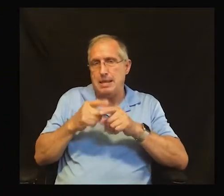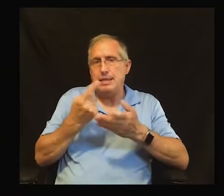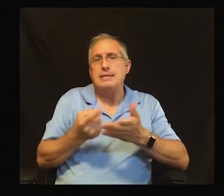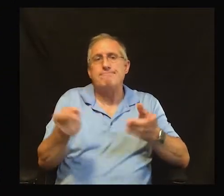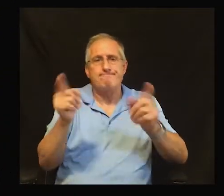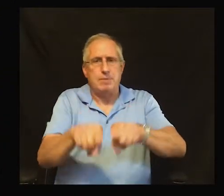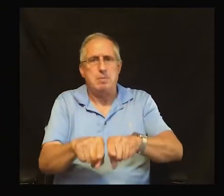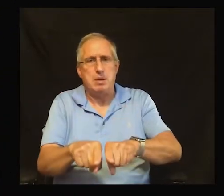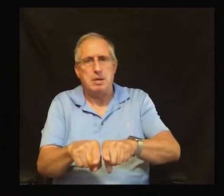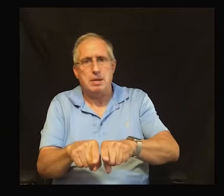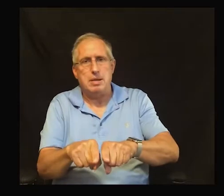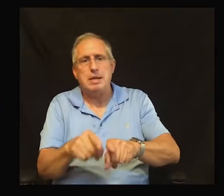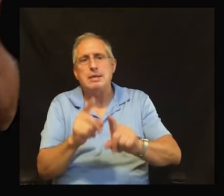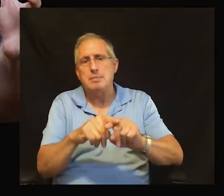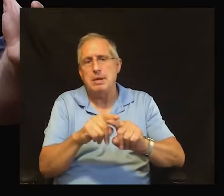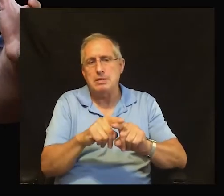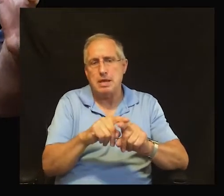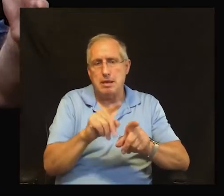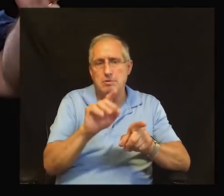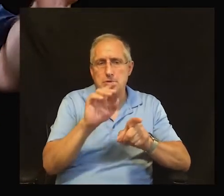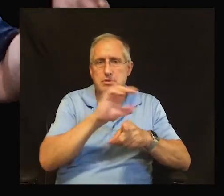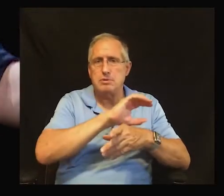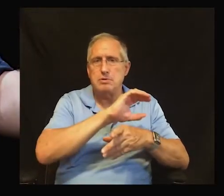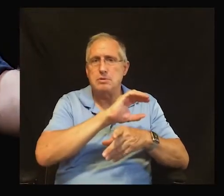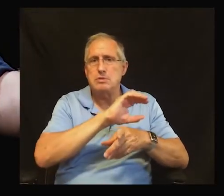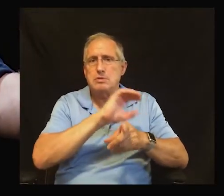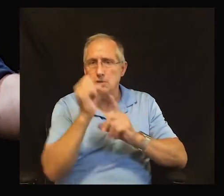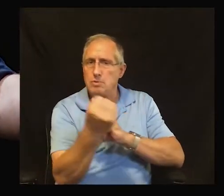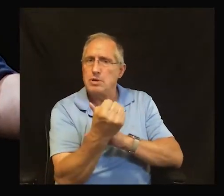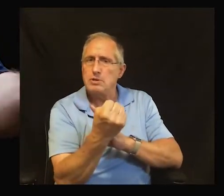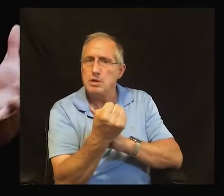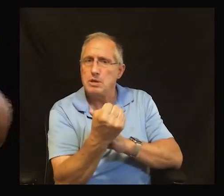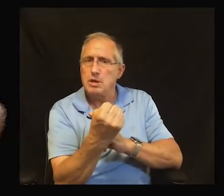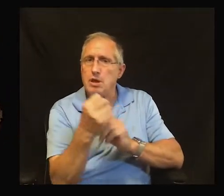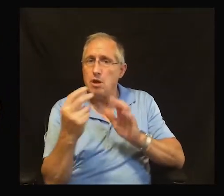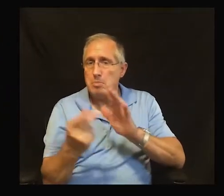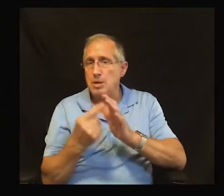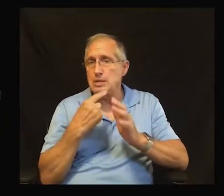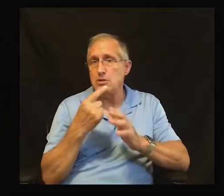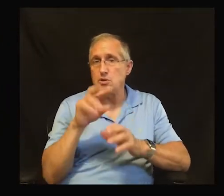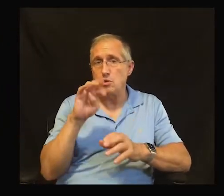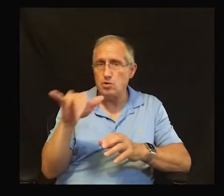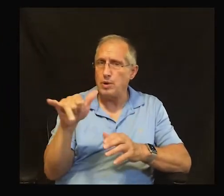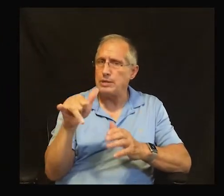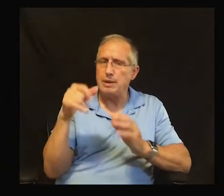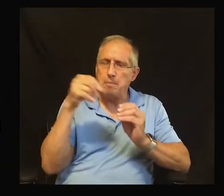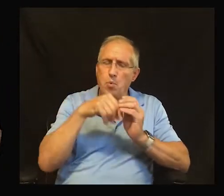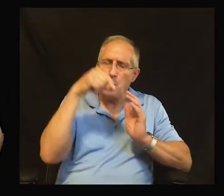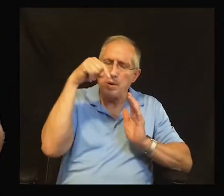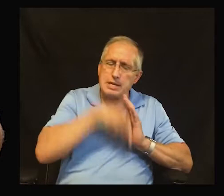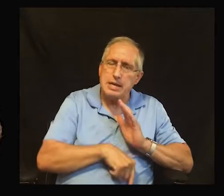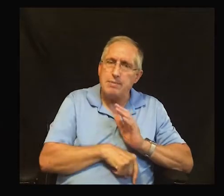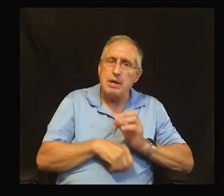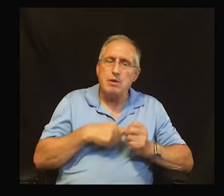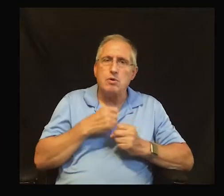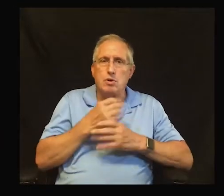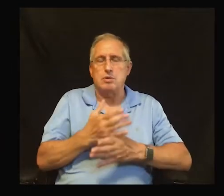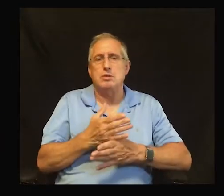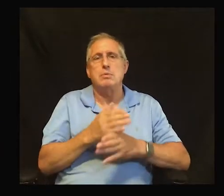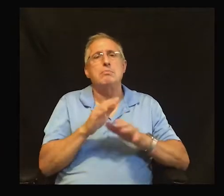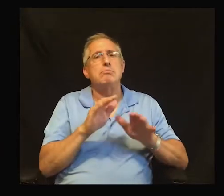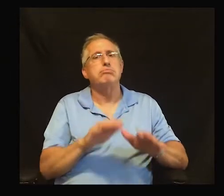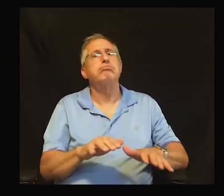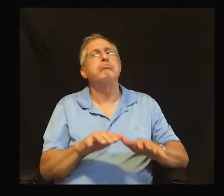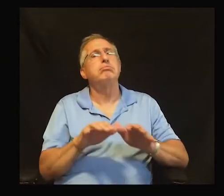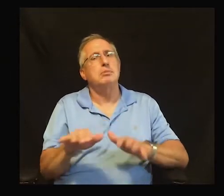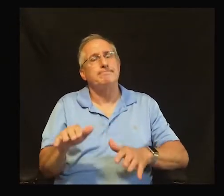depends on happenings. Happiness depends on our circumstances. And Paul says there's a joy that can be so deep, it can cause us to